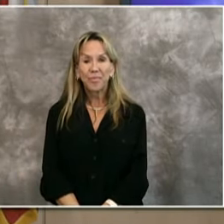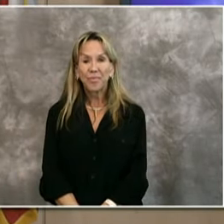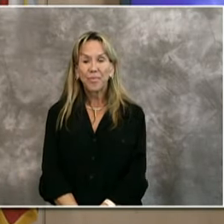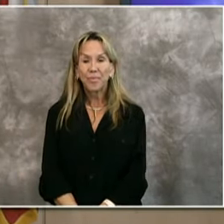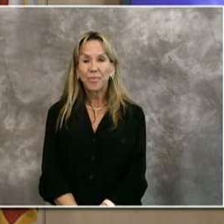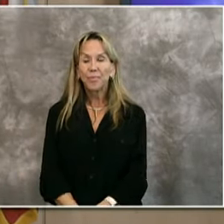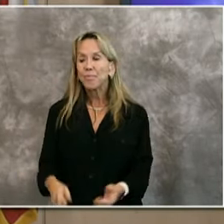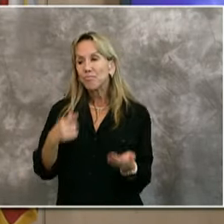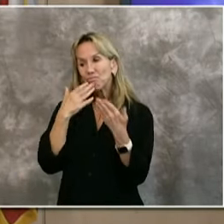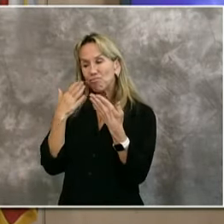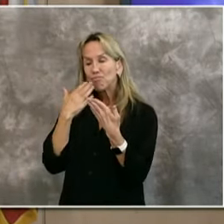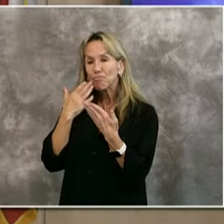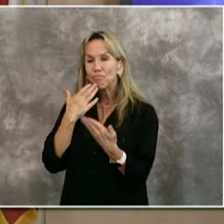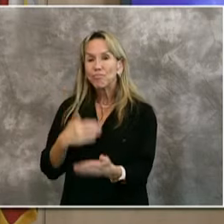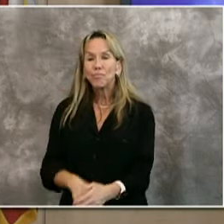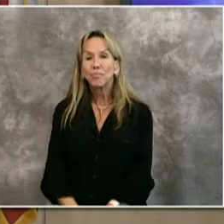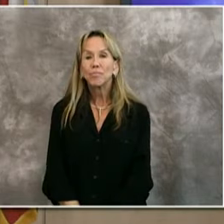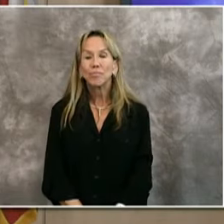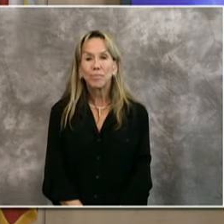Thank you.